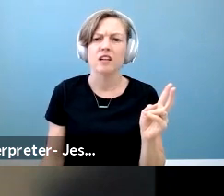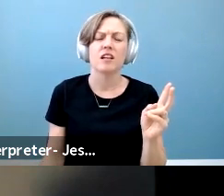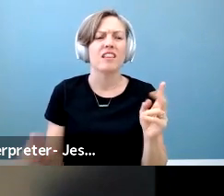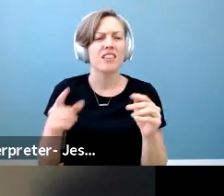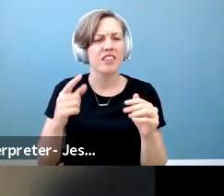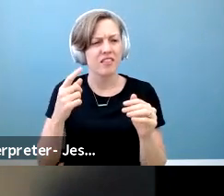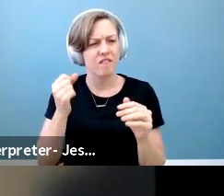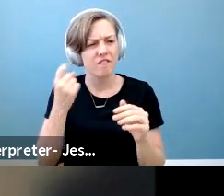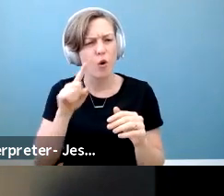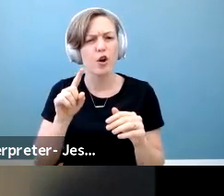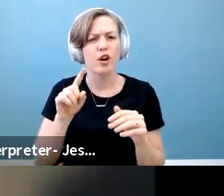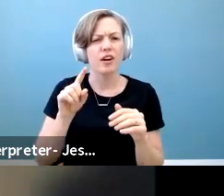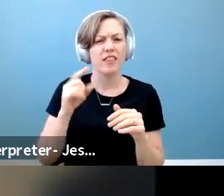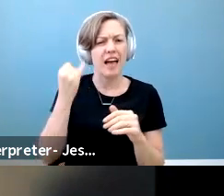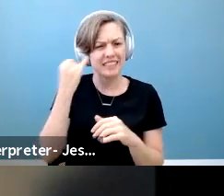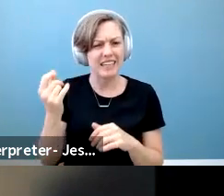citizen legislature.